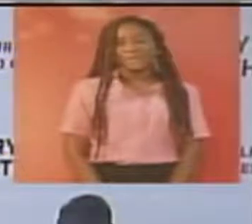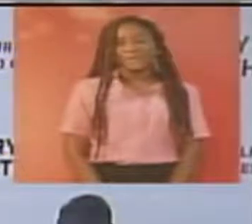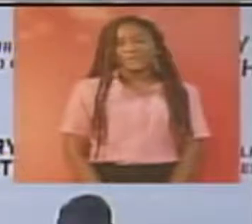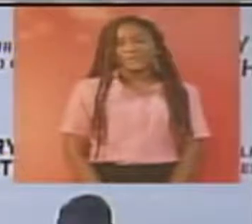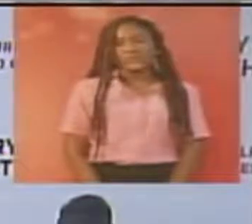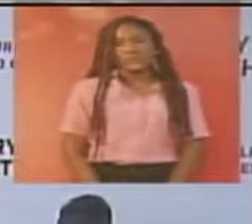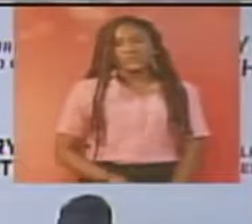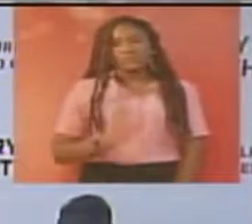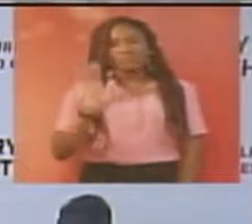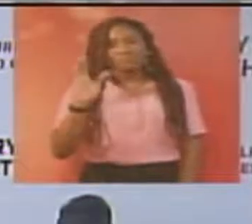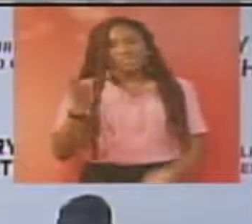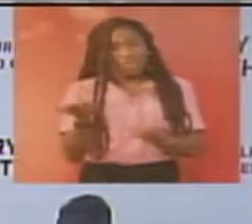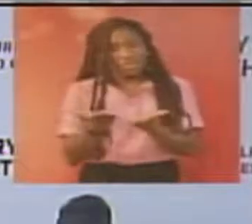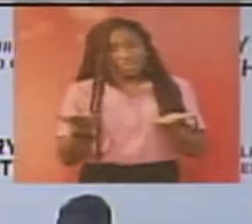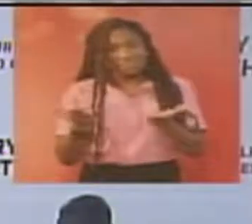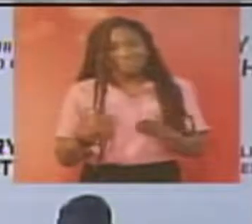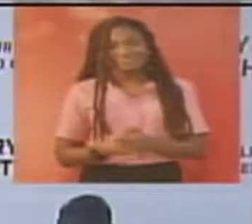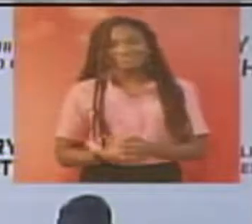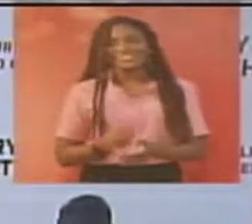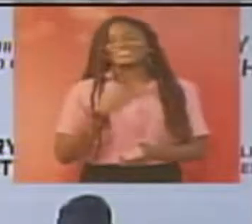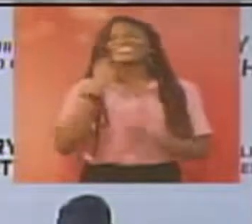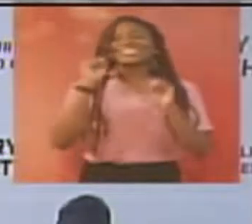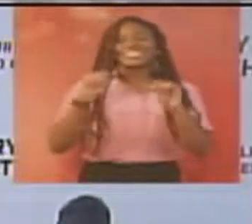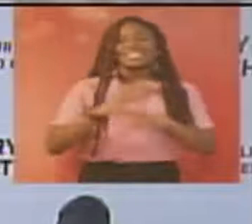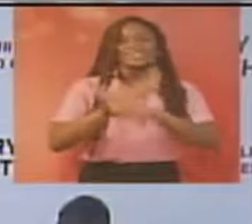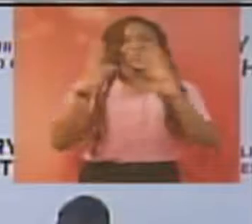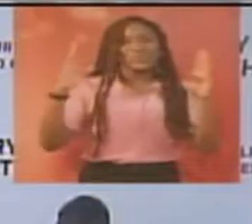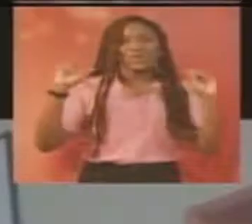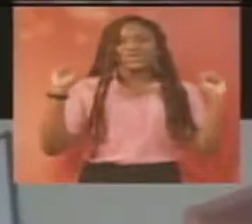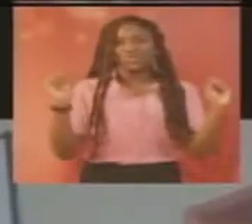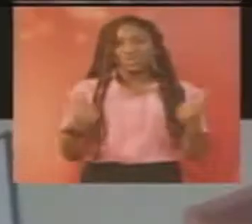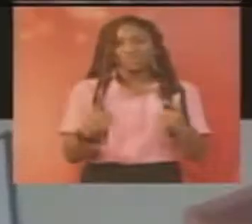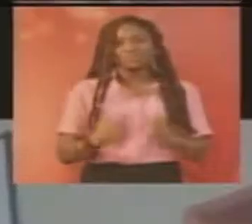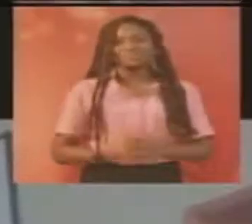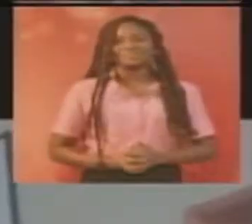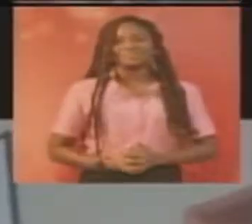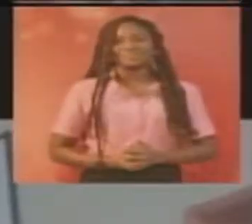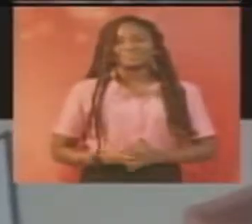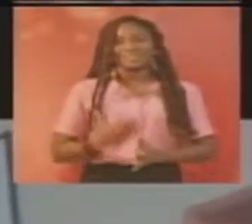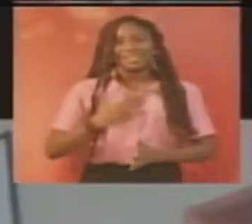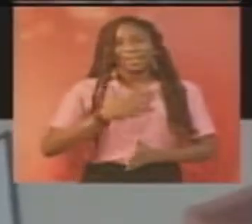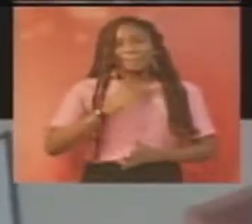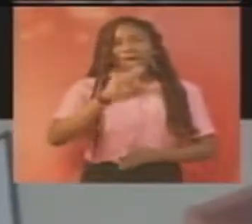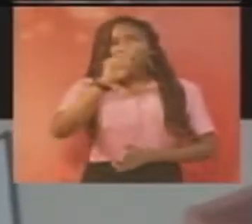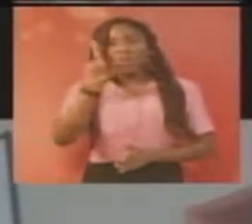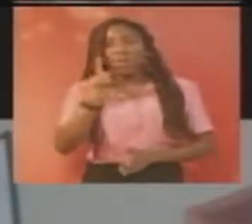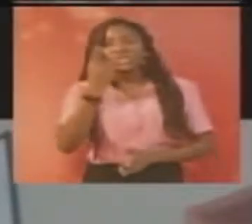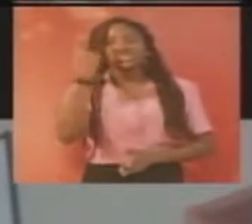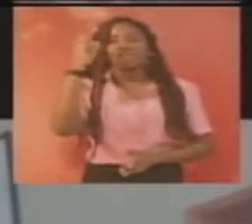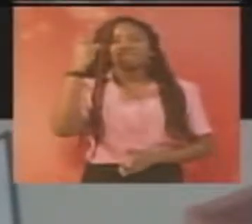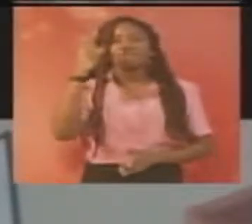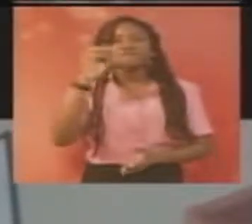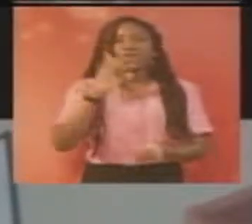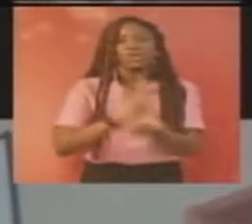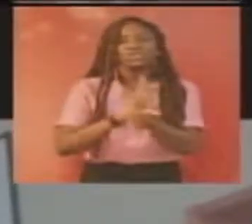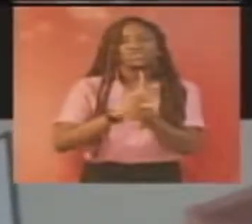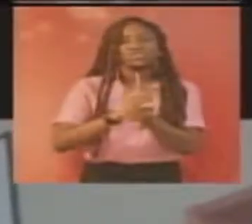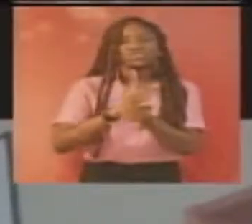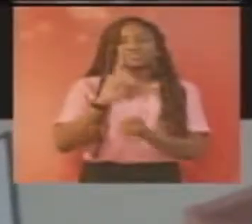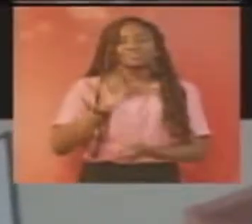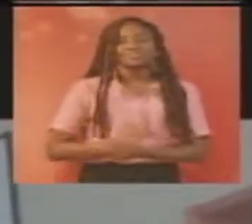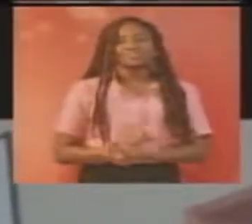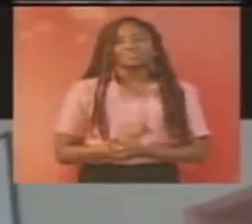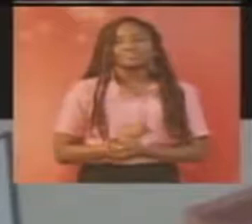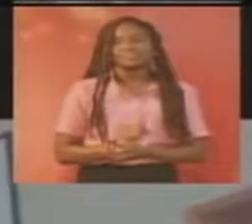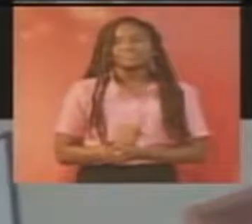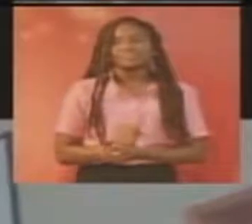YL868, are you there? Hi, Good yes. morning. Morning, everyone. My first question is to Dr. Carrington. Given the